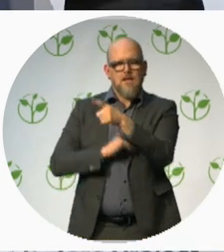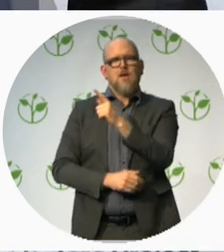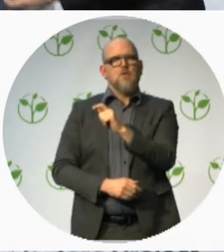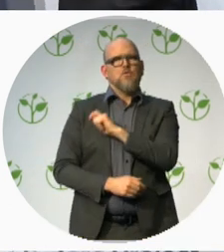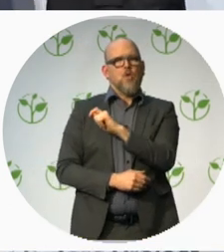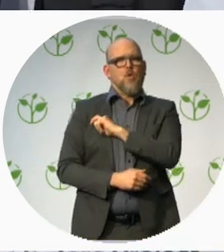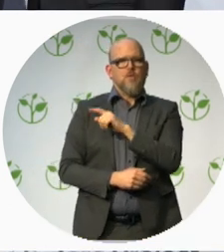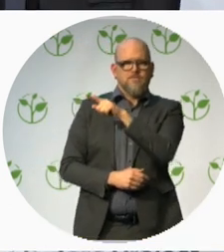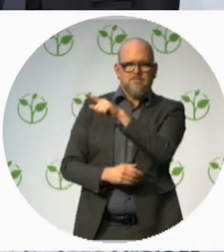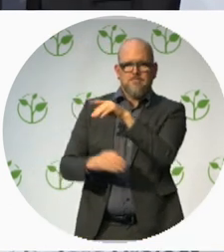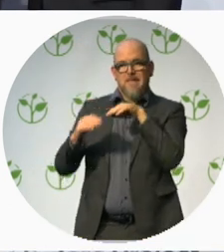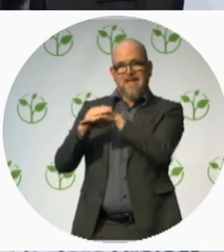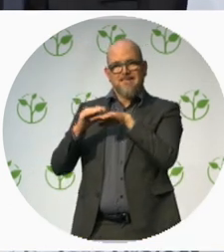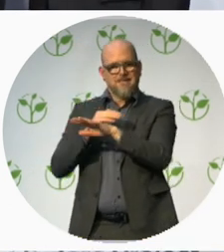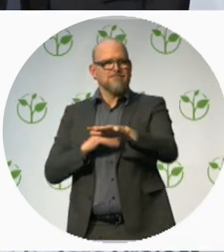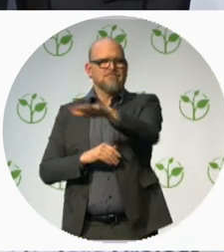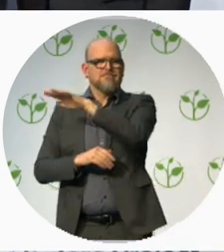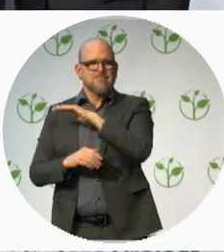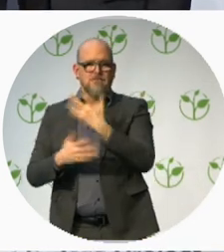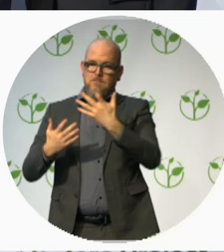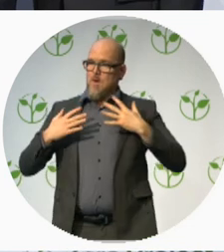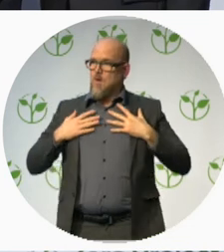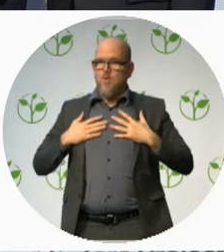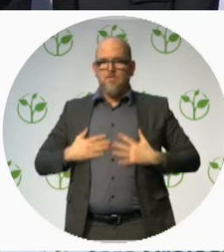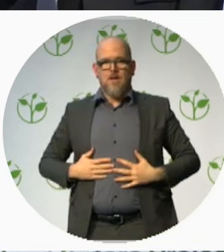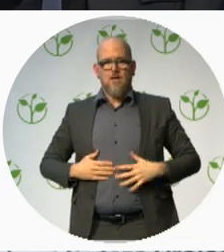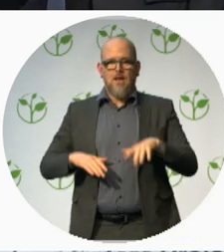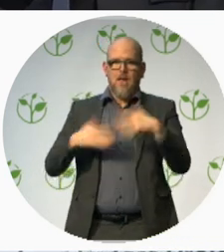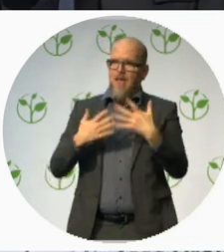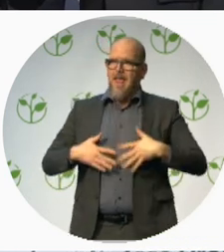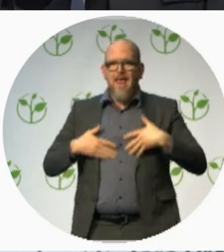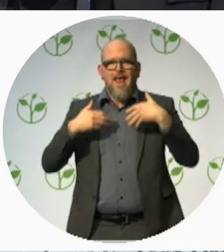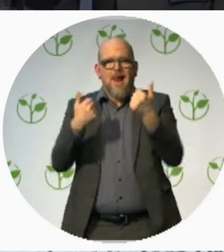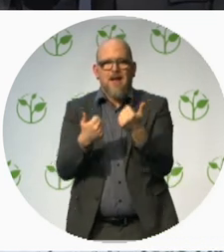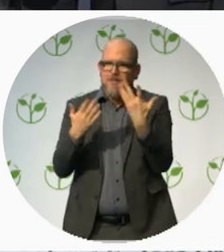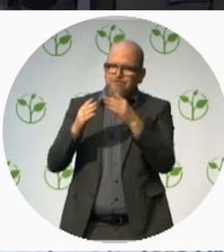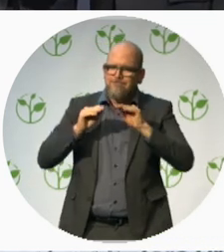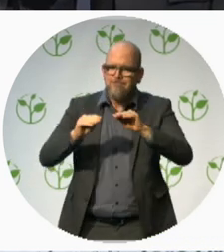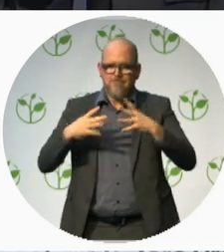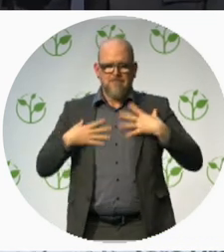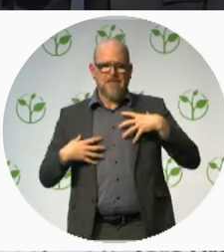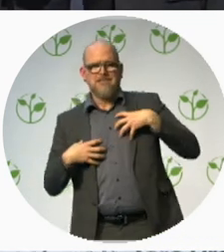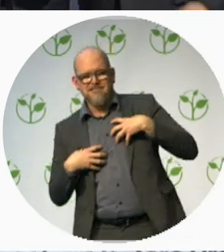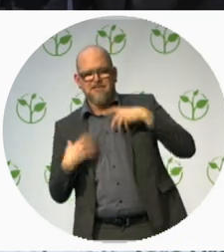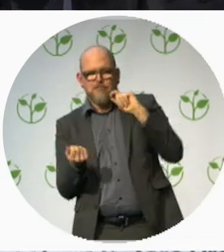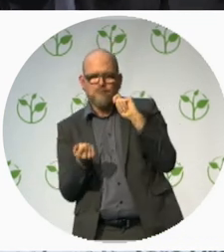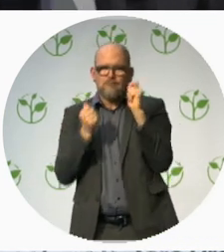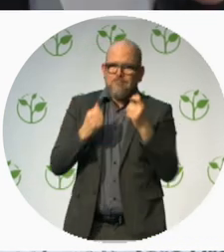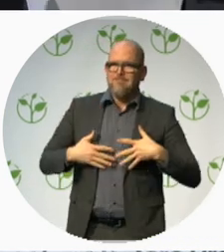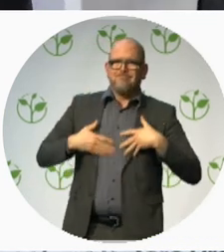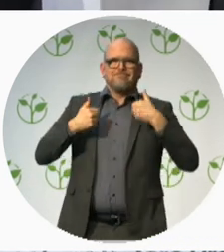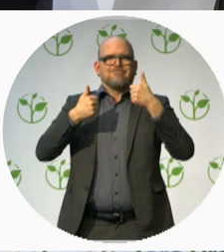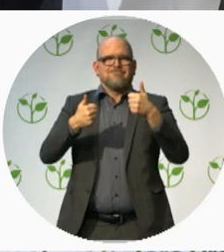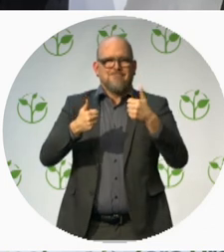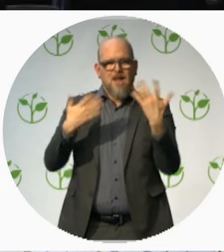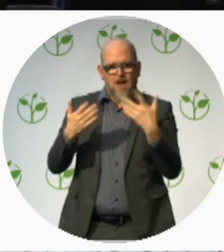accessible, and quality physical rehabilitation services. The International Committee of the Red Cross created the Movability Foundation